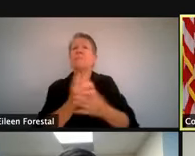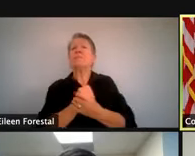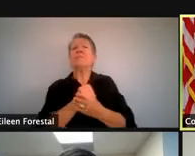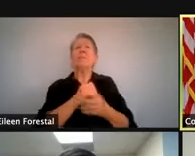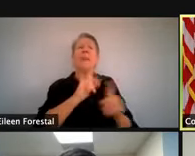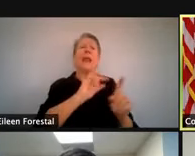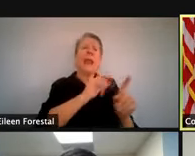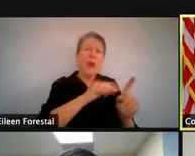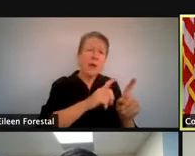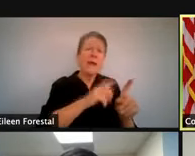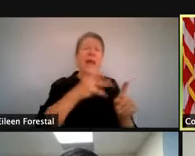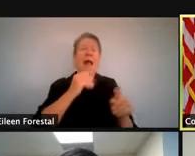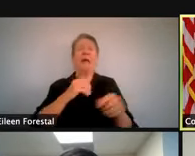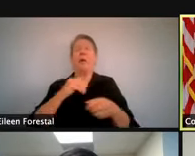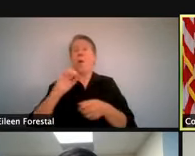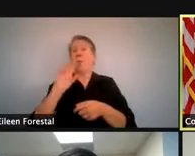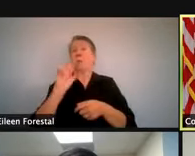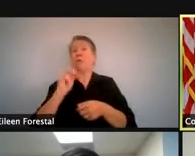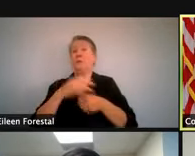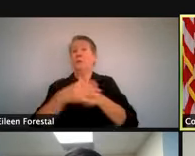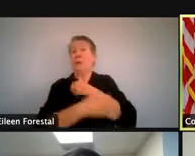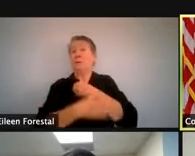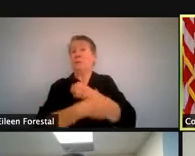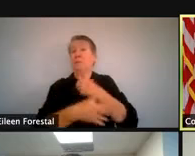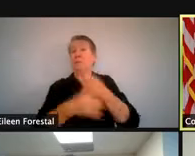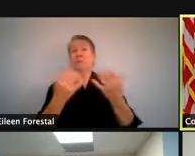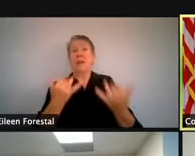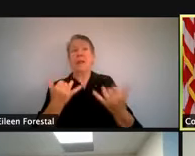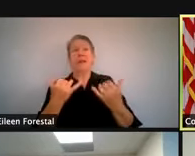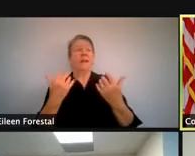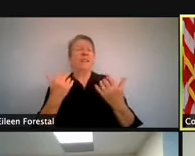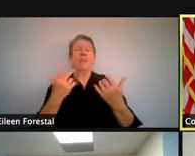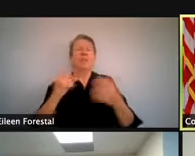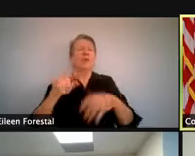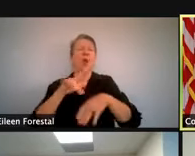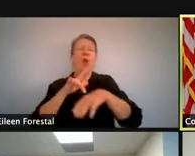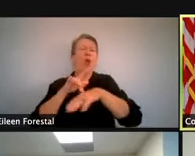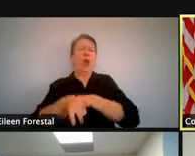tell. Positivity is one thing that we look at, and I think